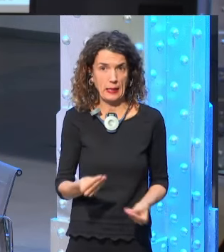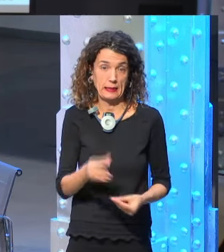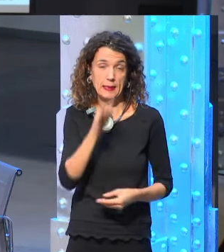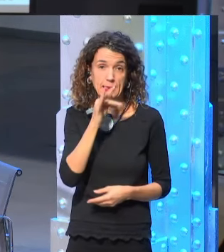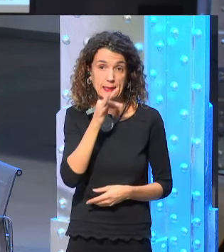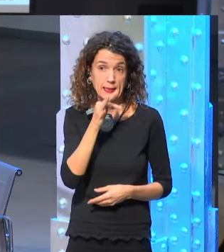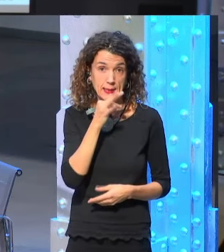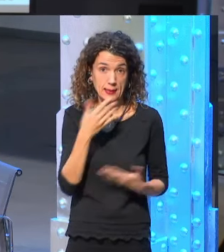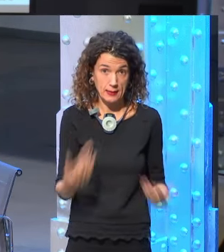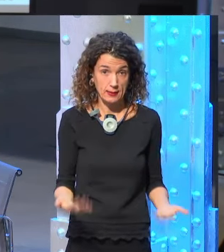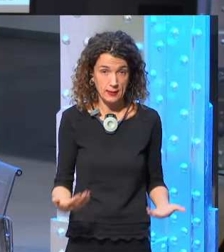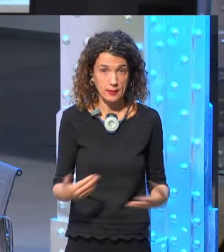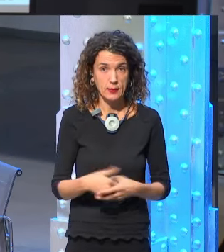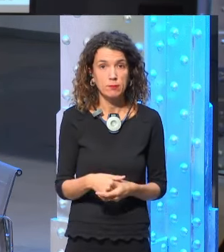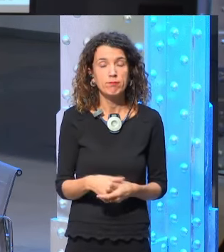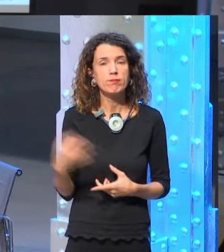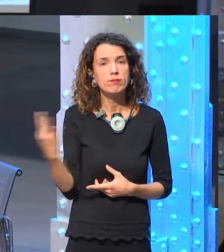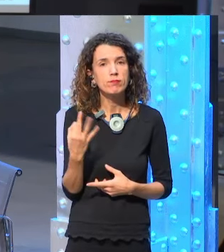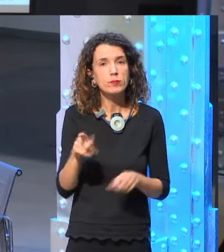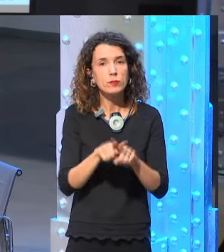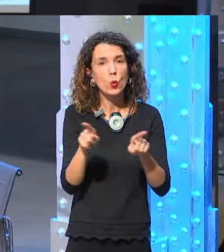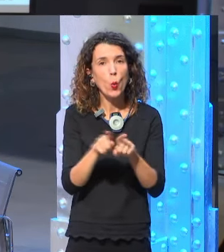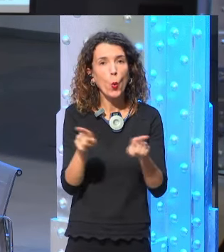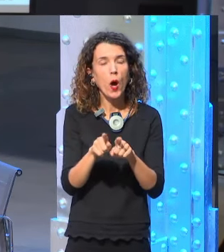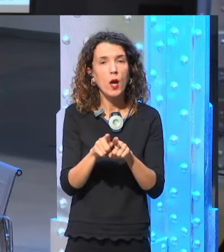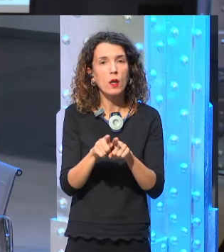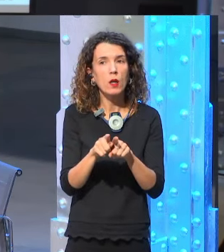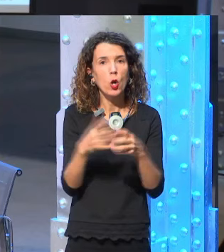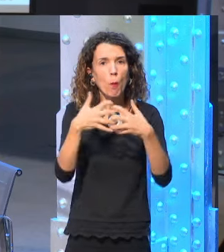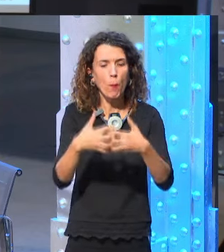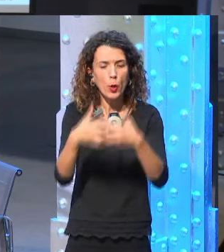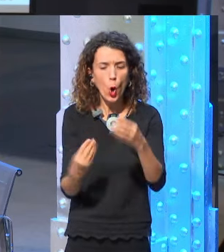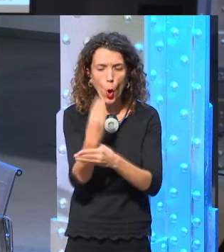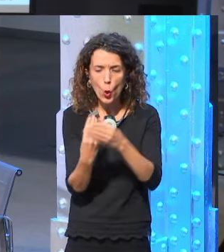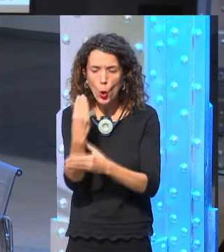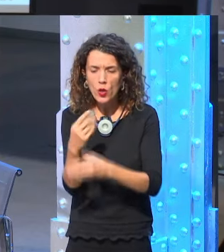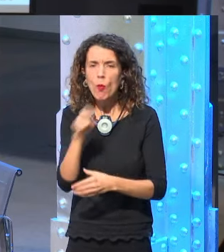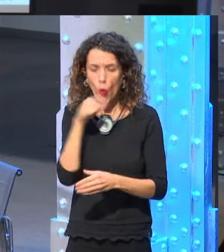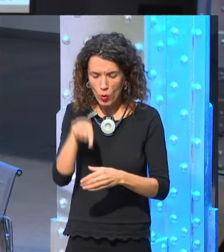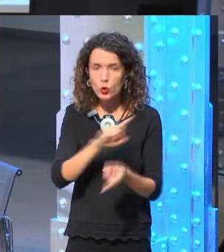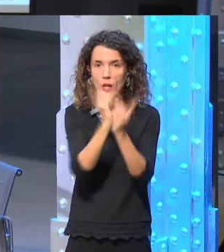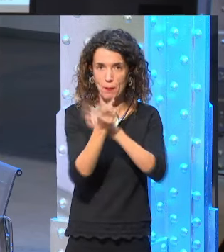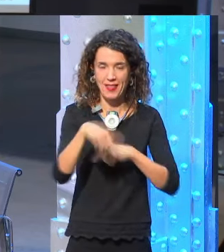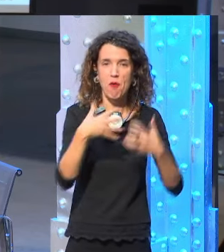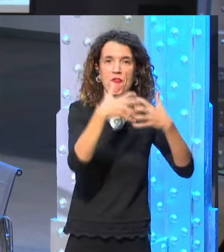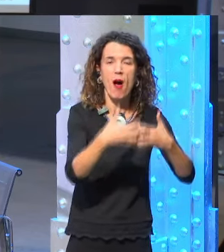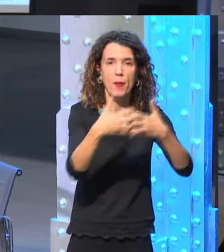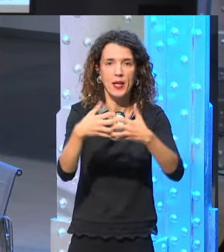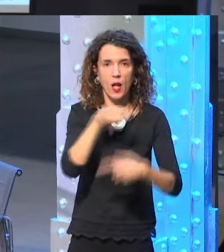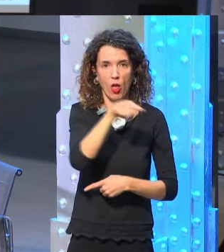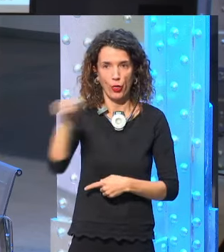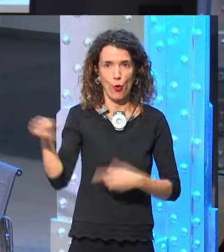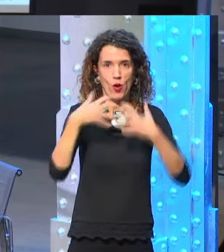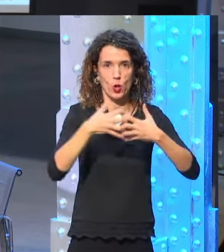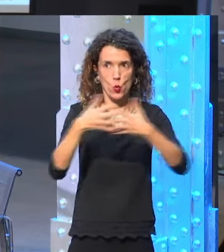widely, is that the way that we produce is also changing. So the entire manufacturing industries is